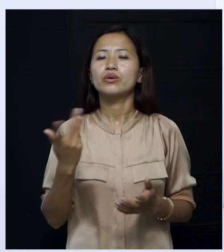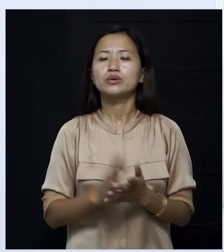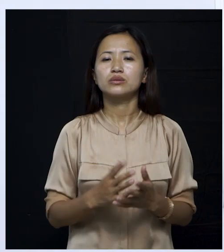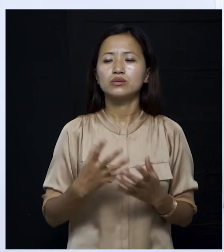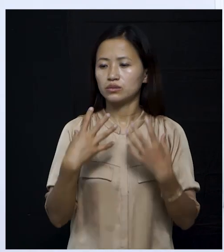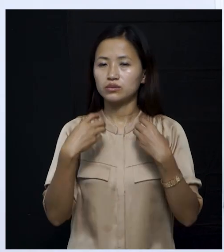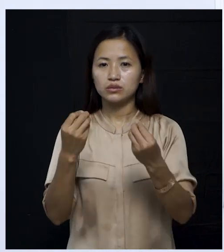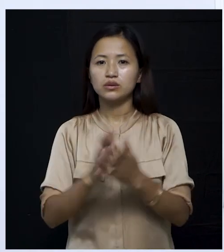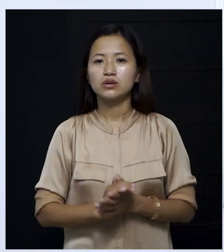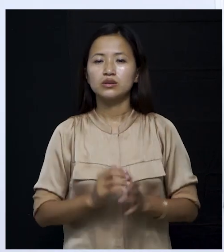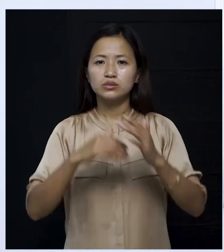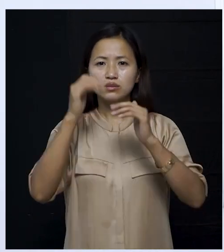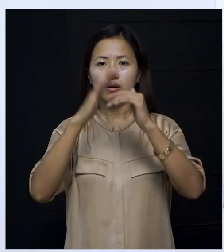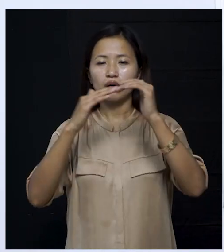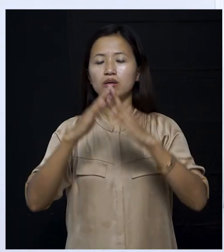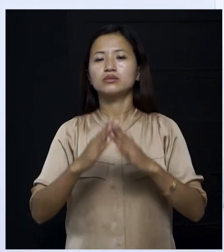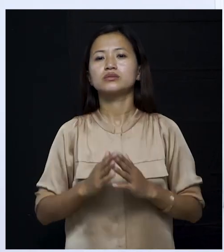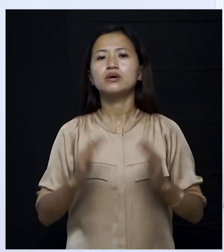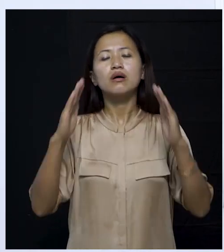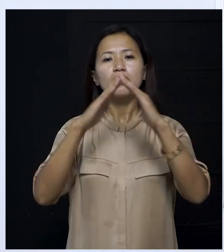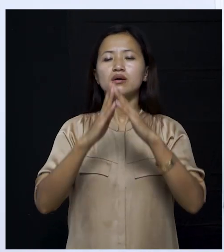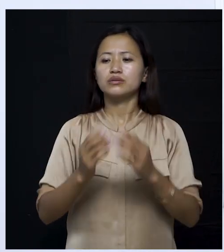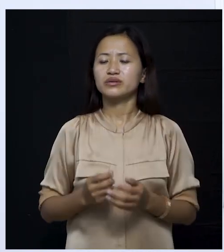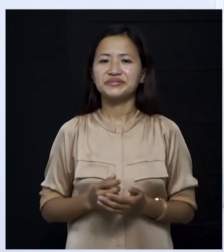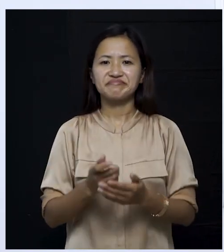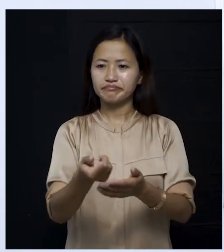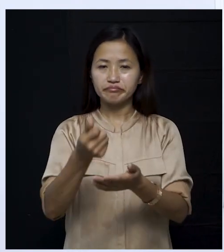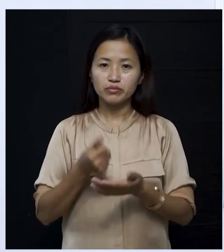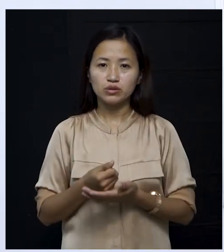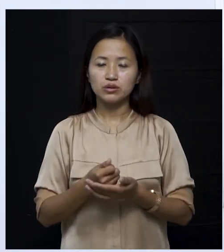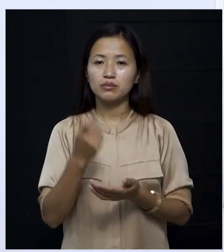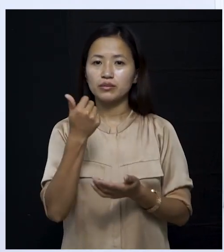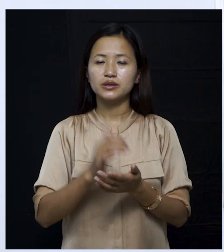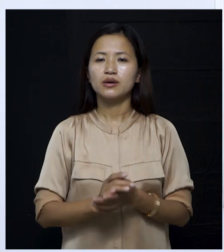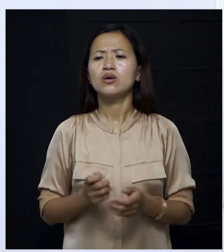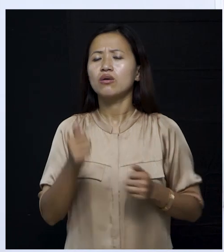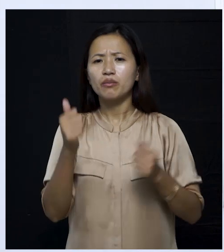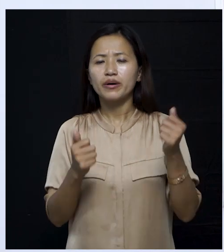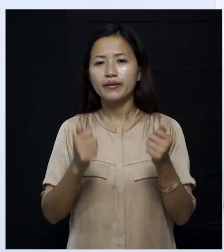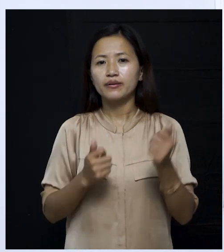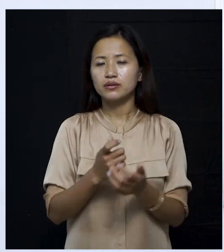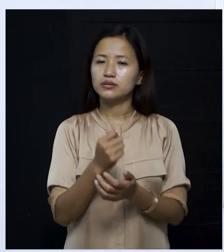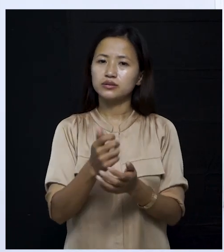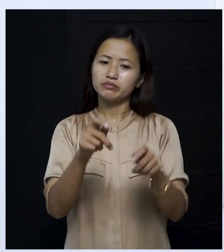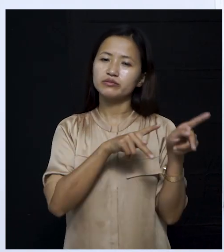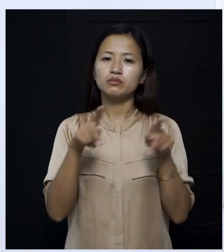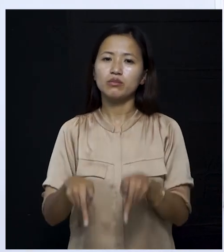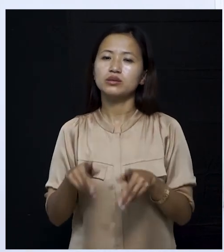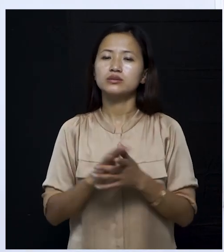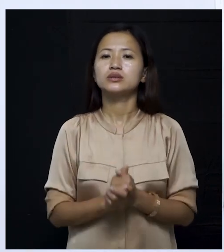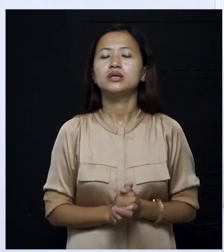to say you want to build a house. Okay, you can borrow money. If you want to buy a car also, that is also possible. Okay,